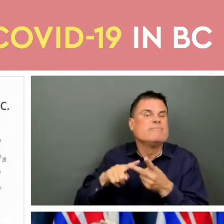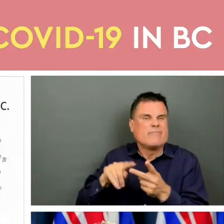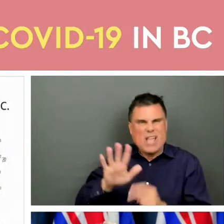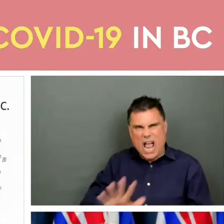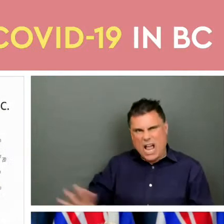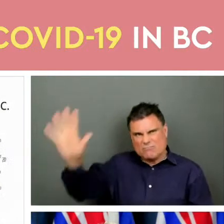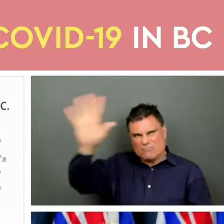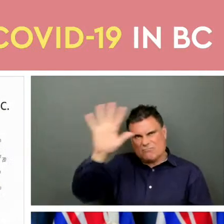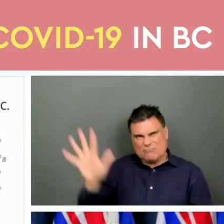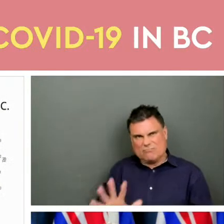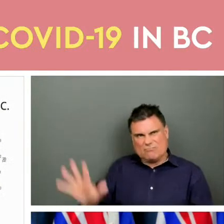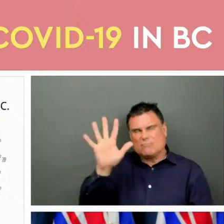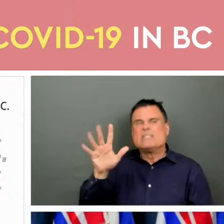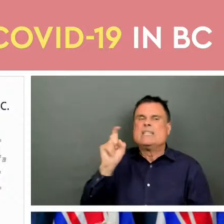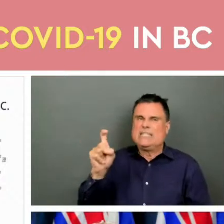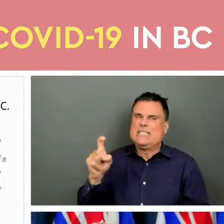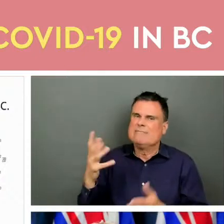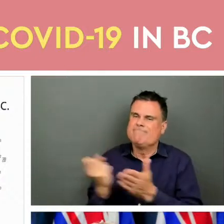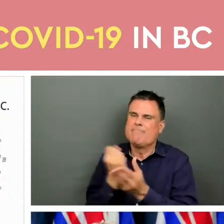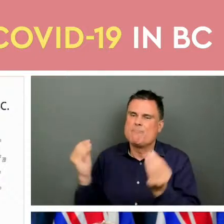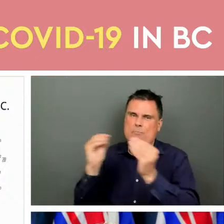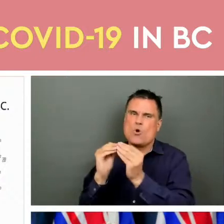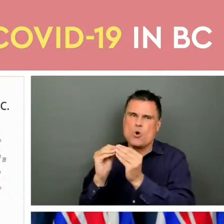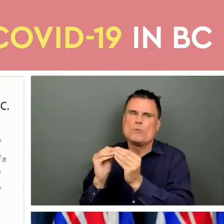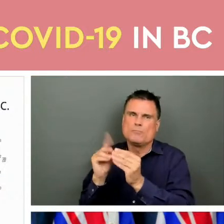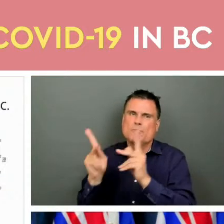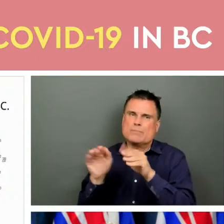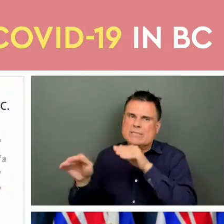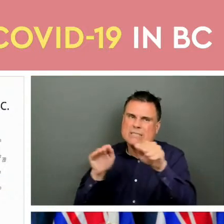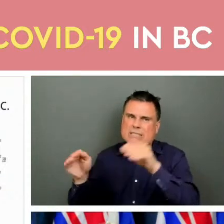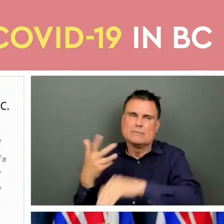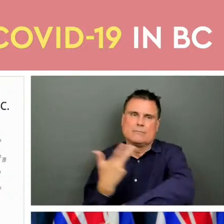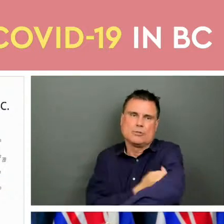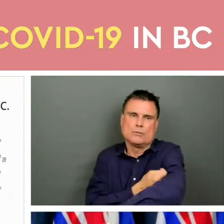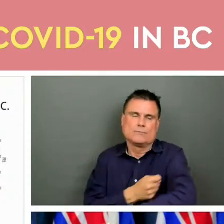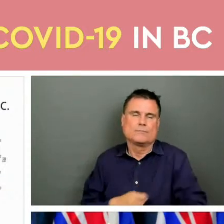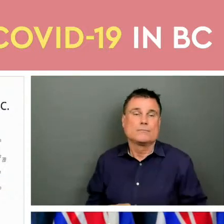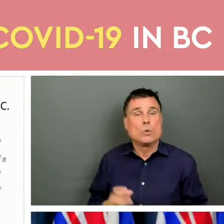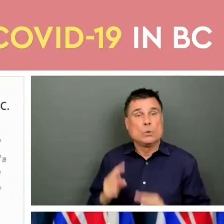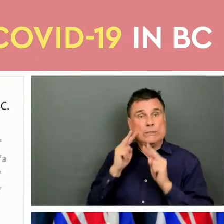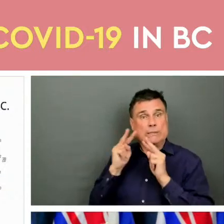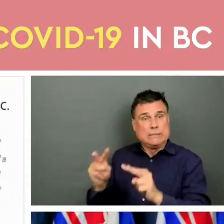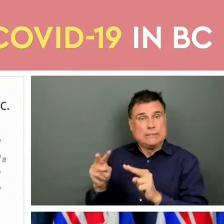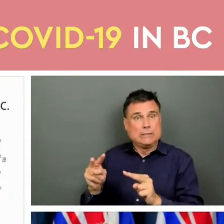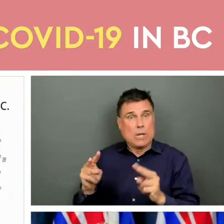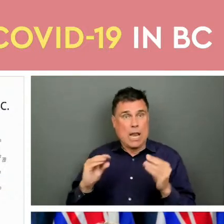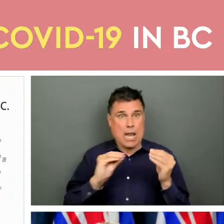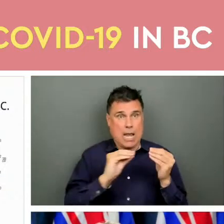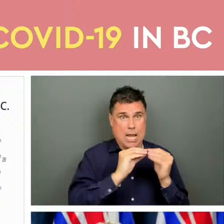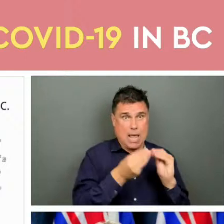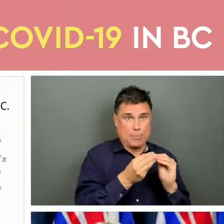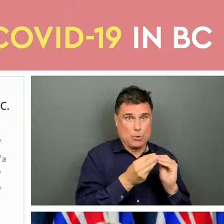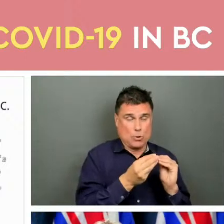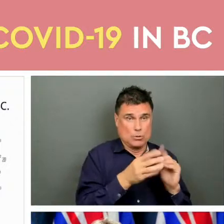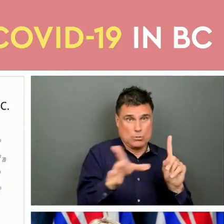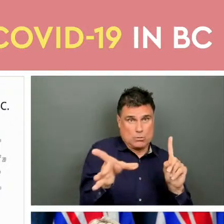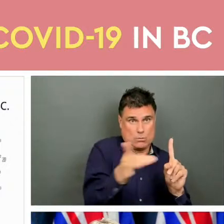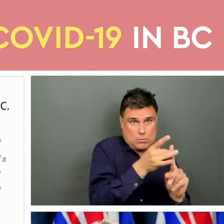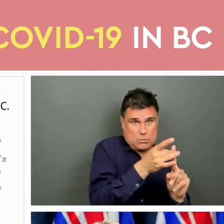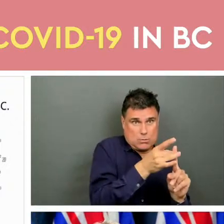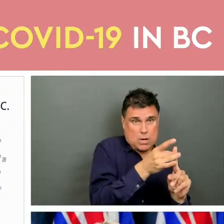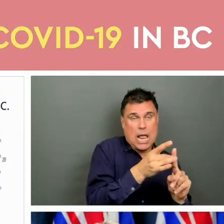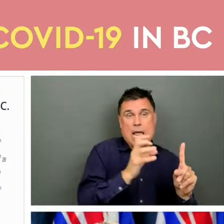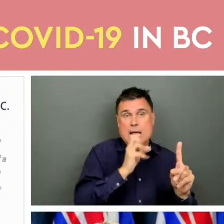So given where we are with our case rates, where we're seeing by age and by geography, and where